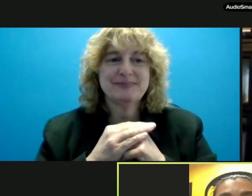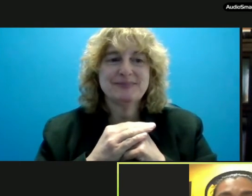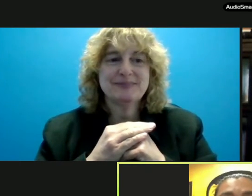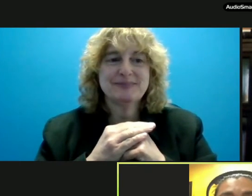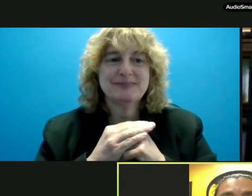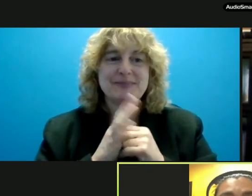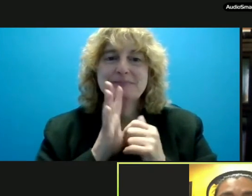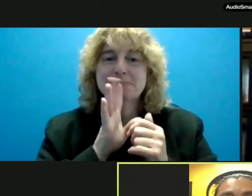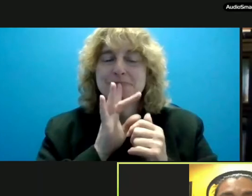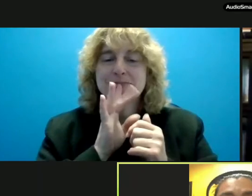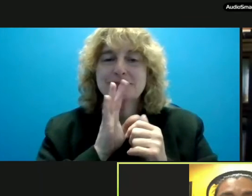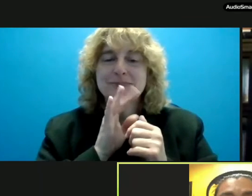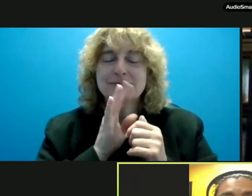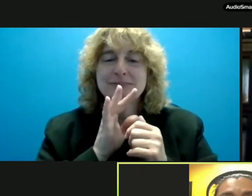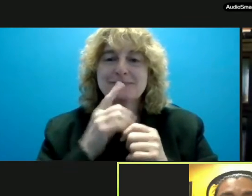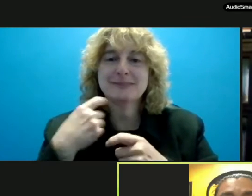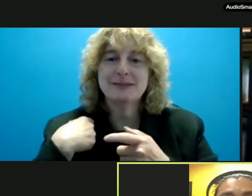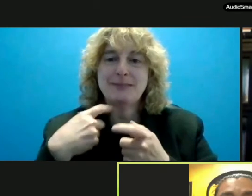DHDC.